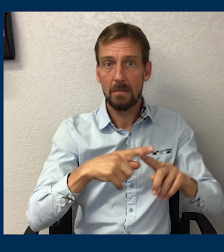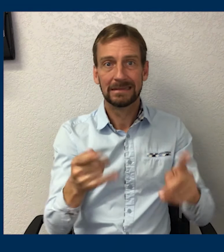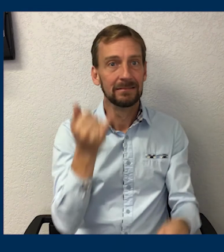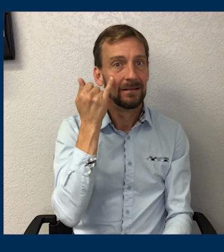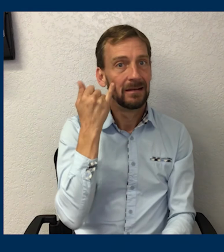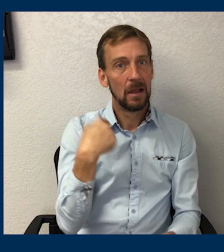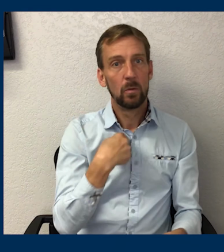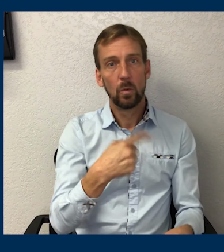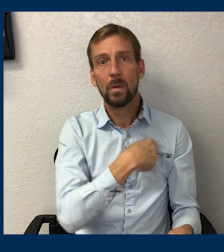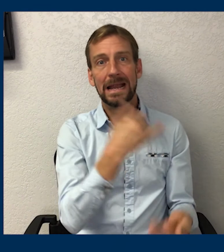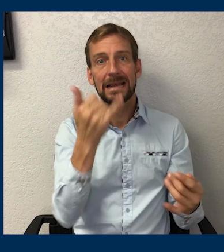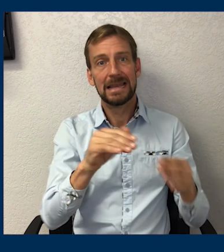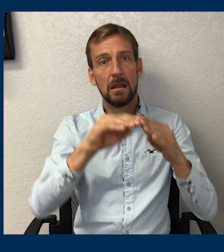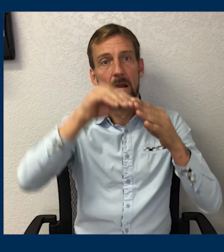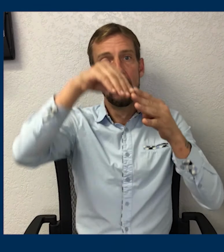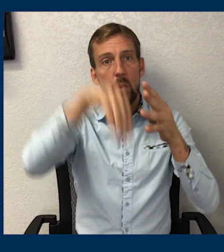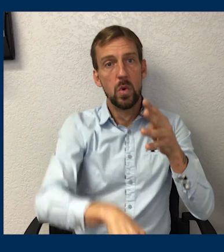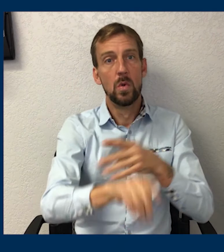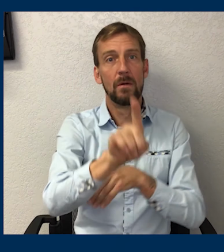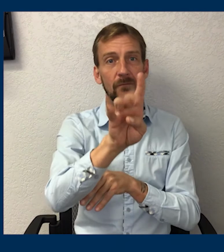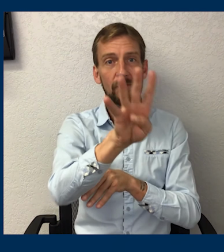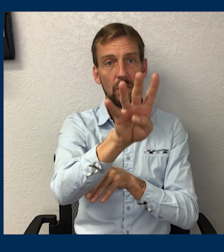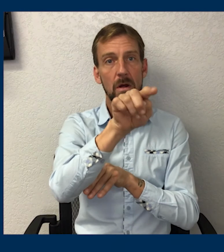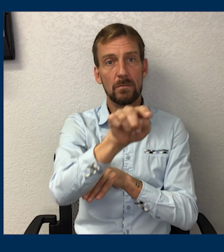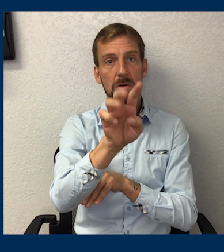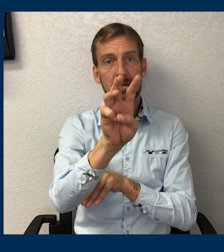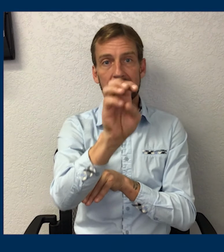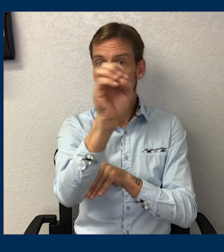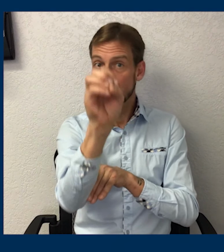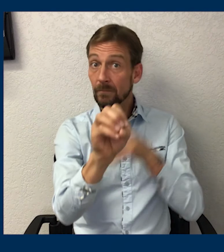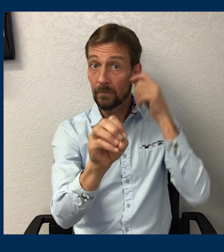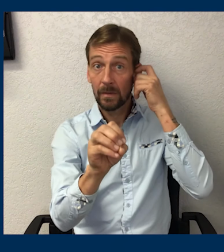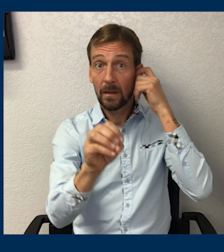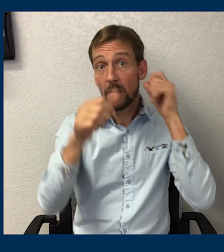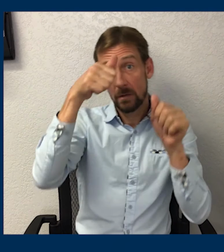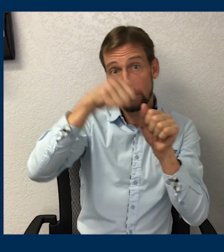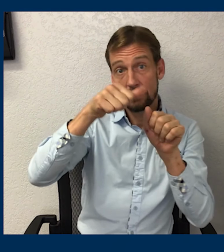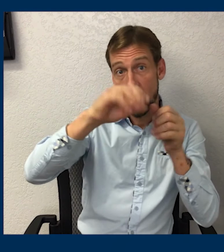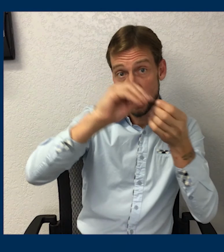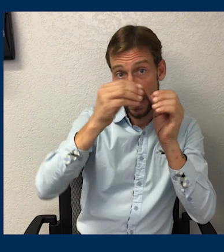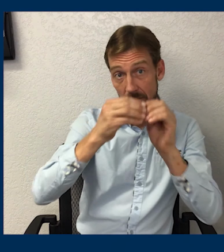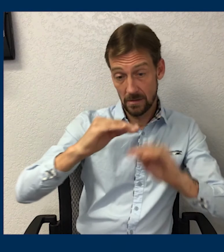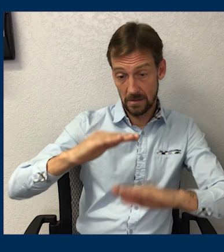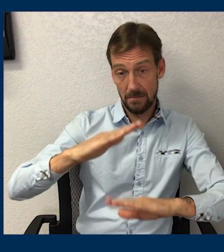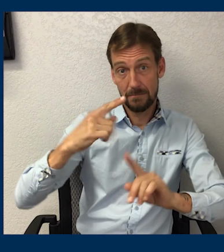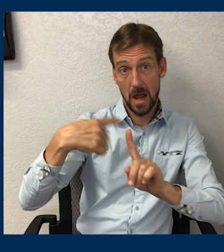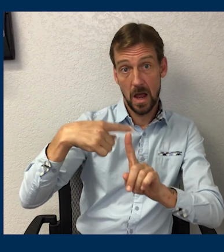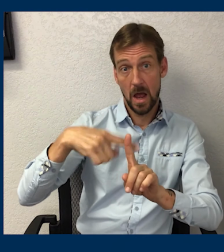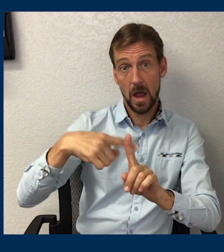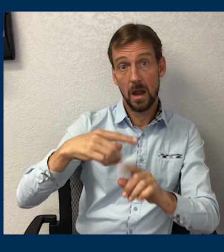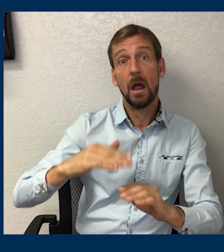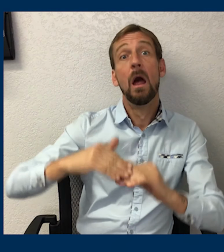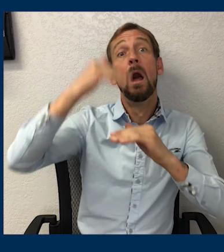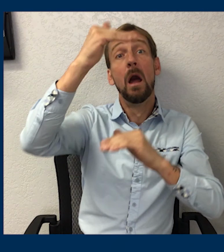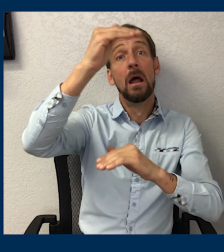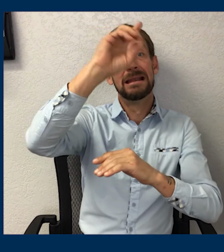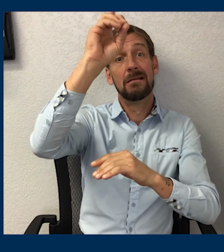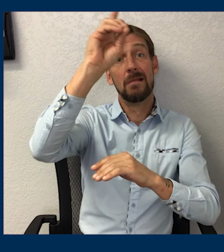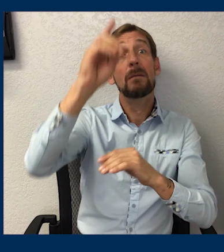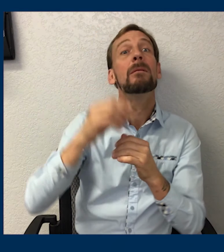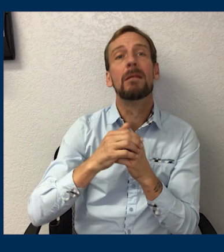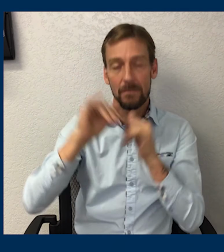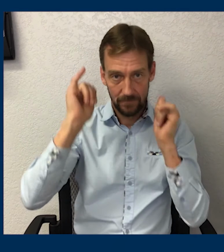we've dropped down to 4.6%. And remember, the numerator is the number of positive cases, the denominator is the number of